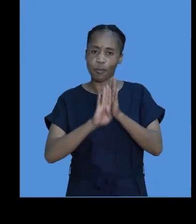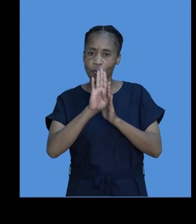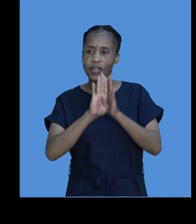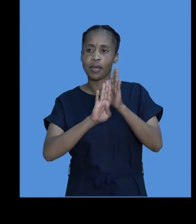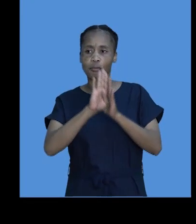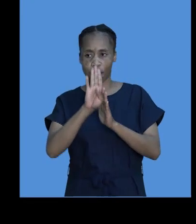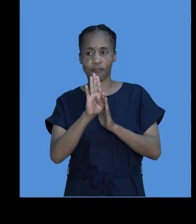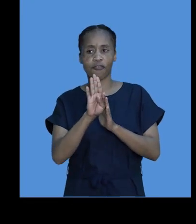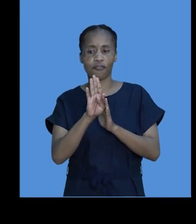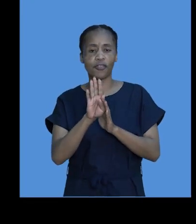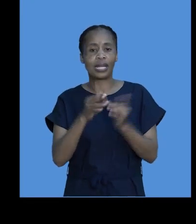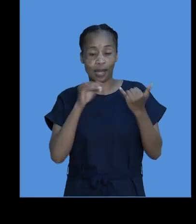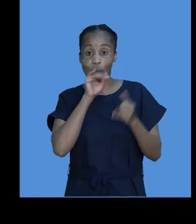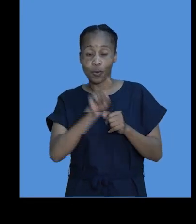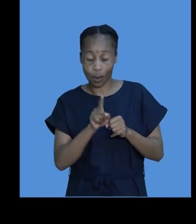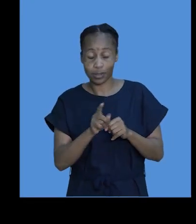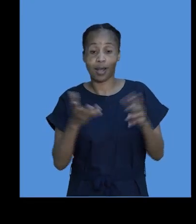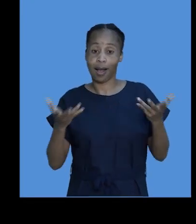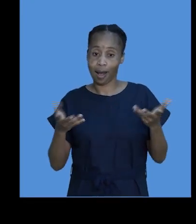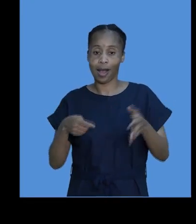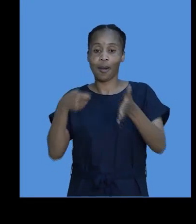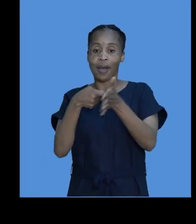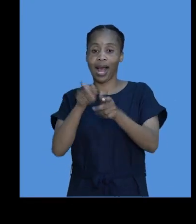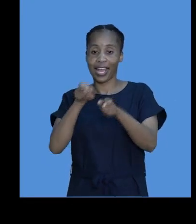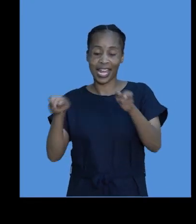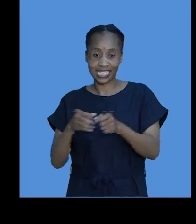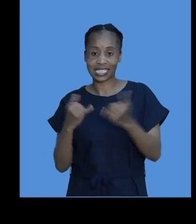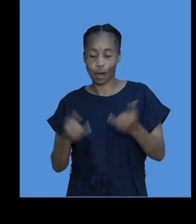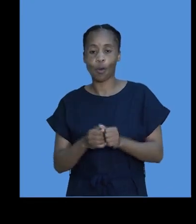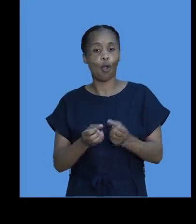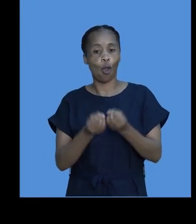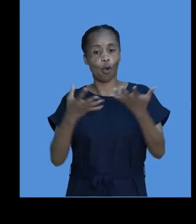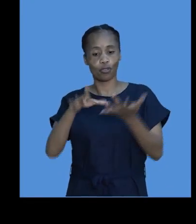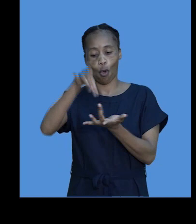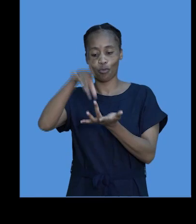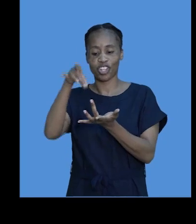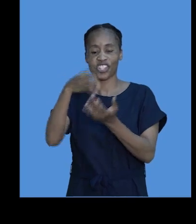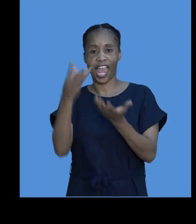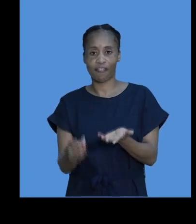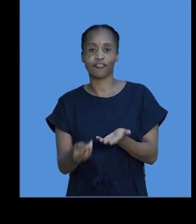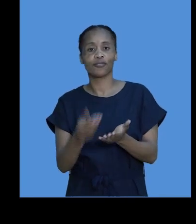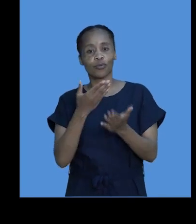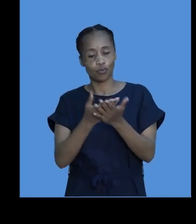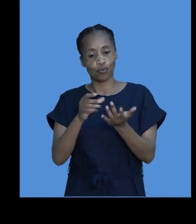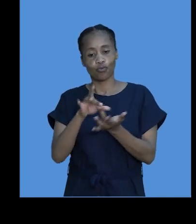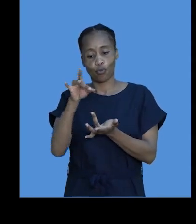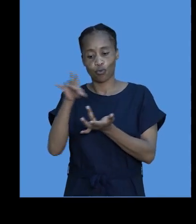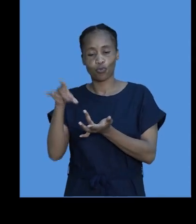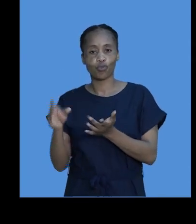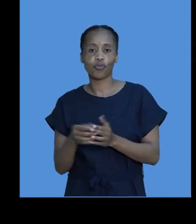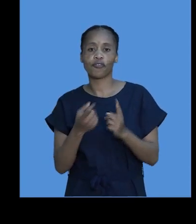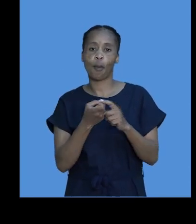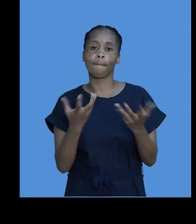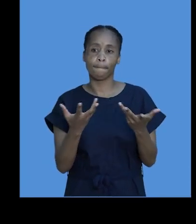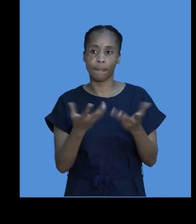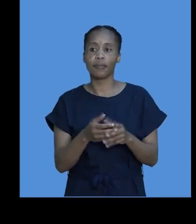their product to consumers, so this benefits consumers. And then finally, that is that, guys. So